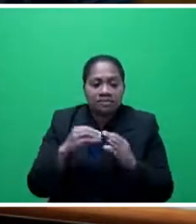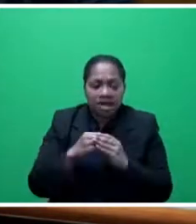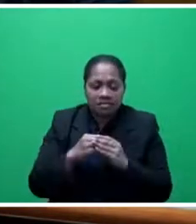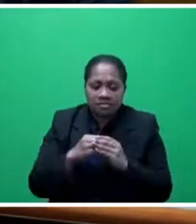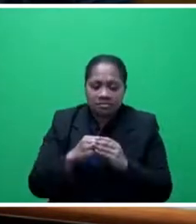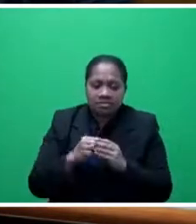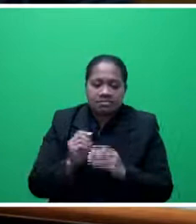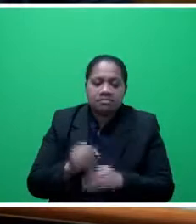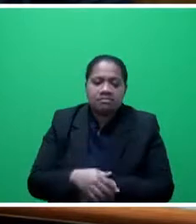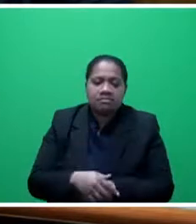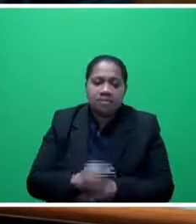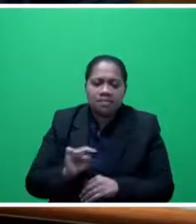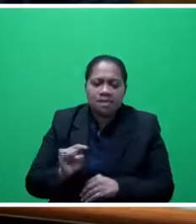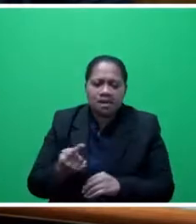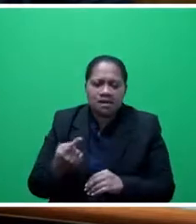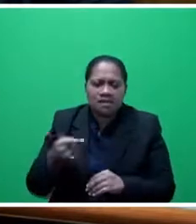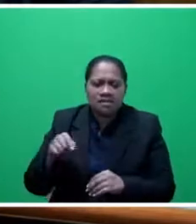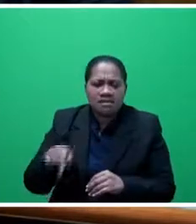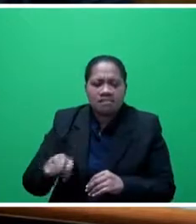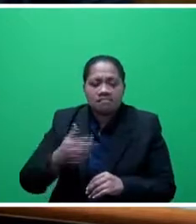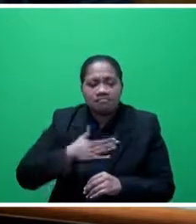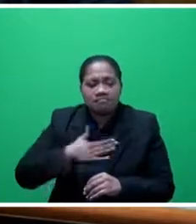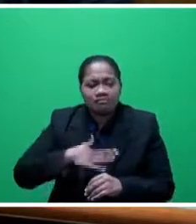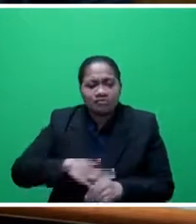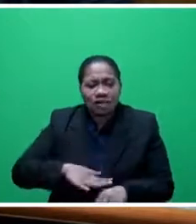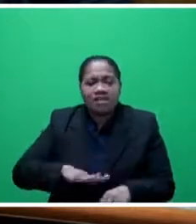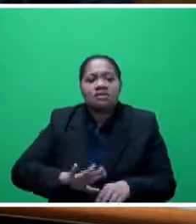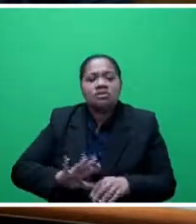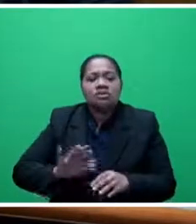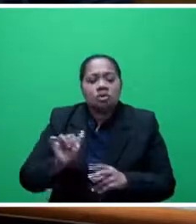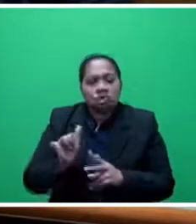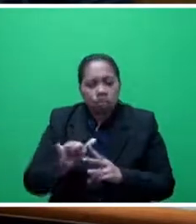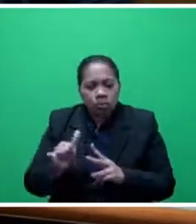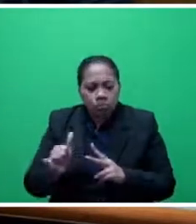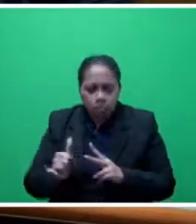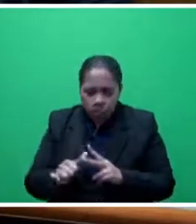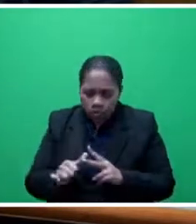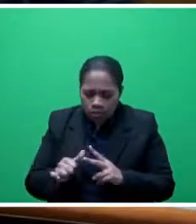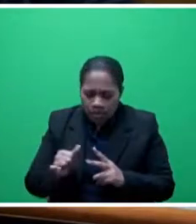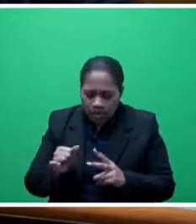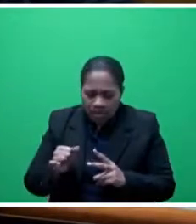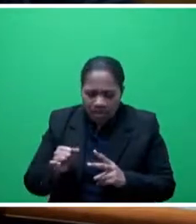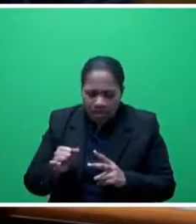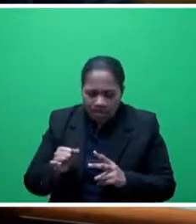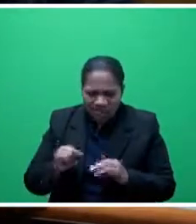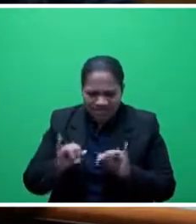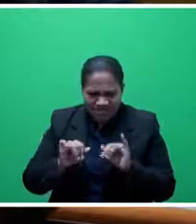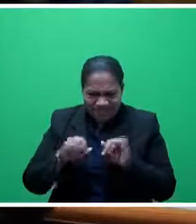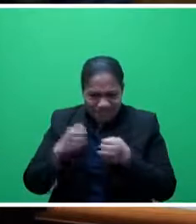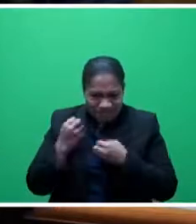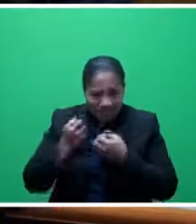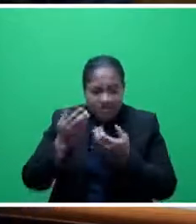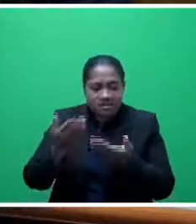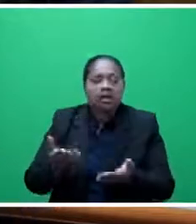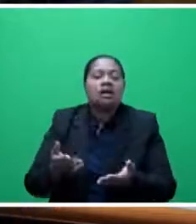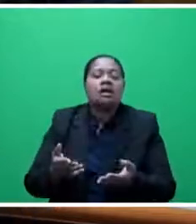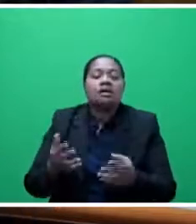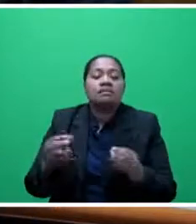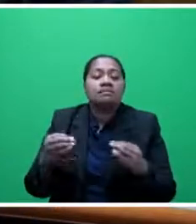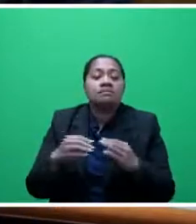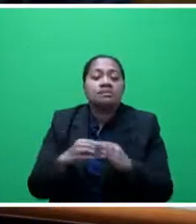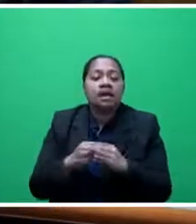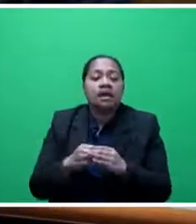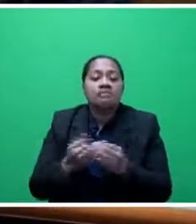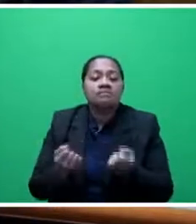But here I would want to also raise this issue, Mr. Speaker. While the banks are giving